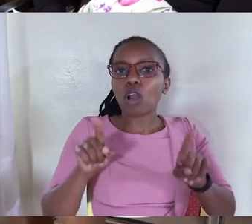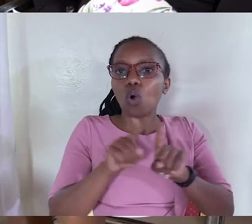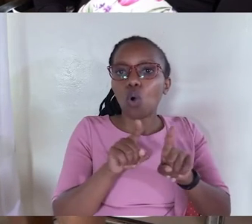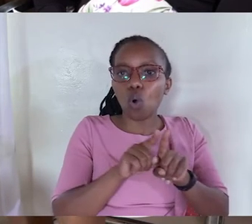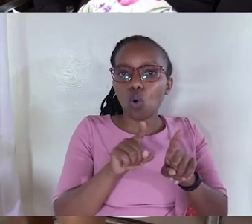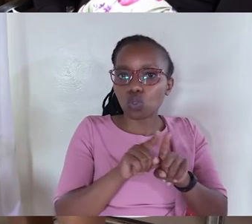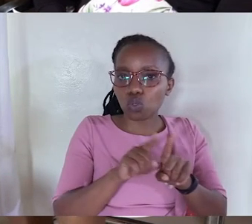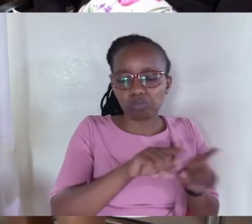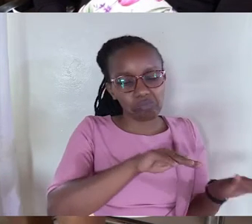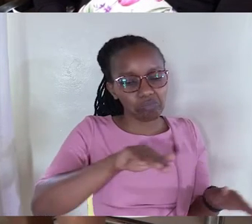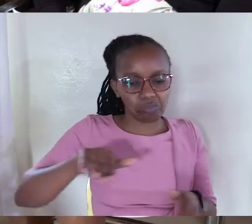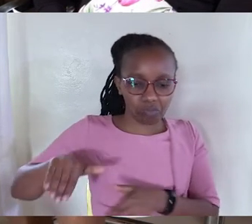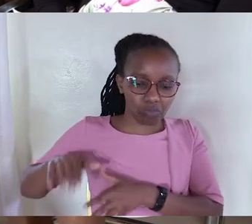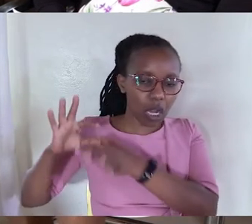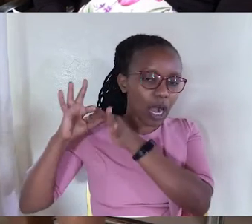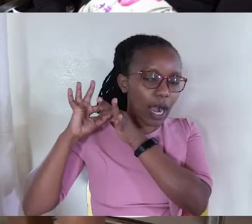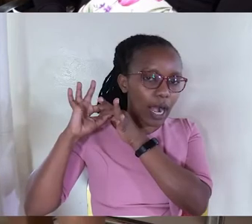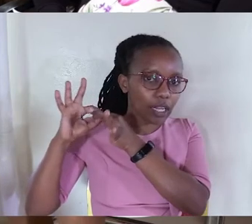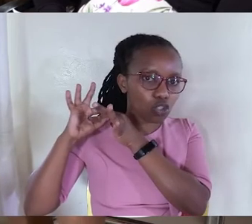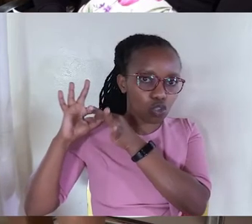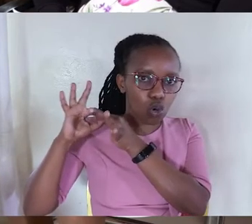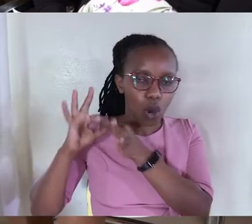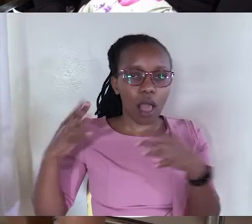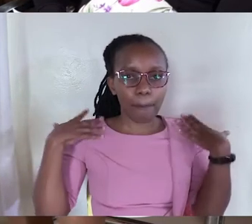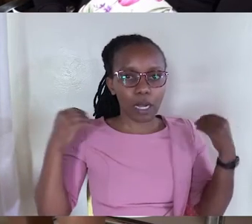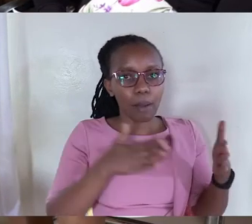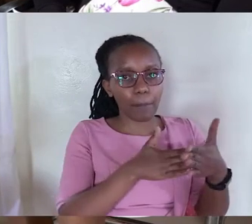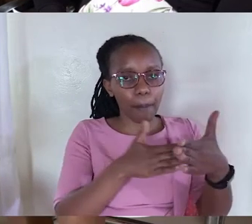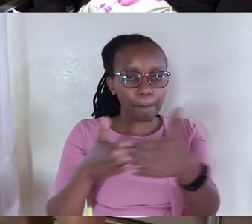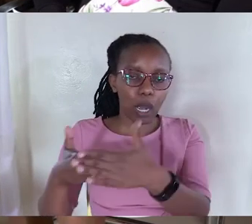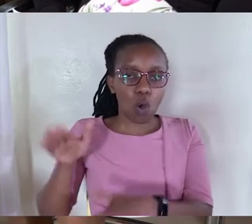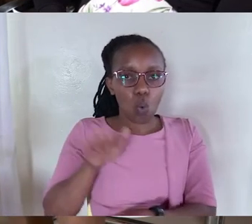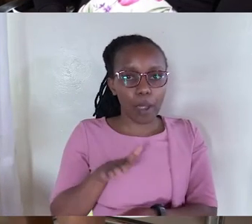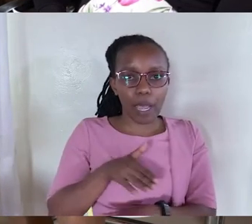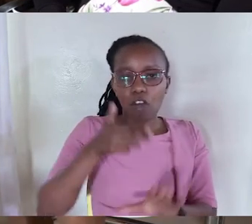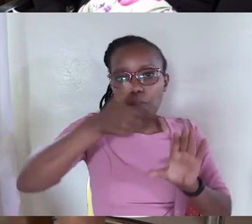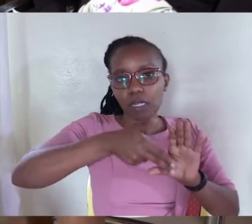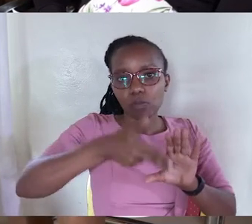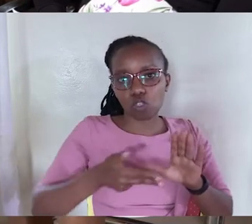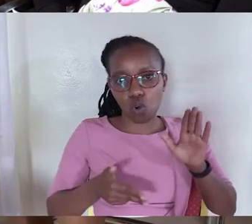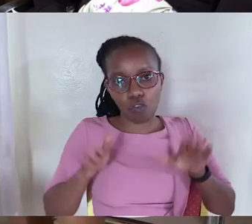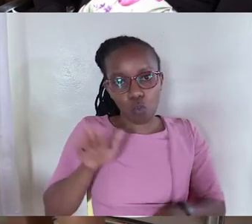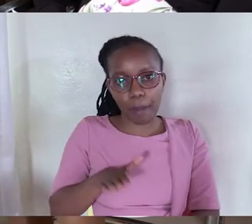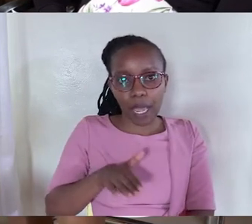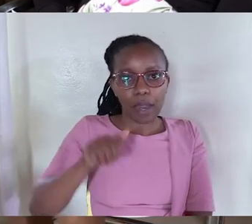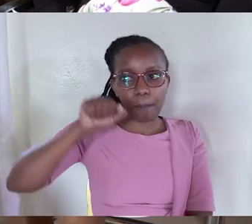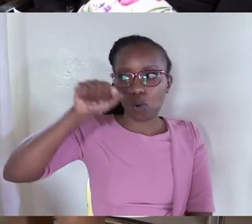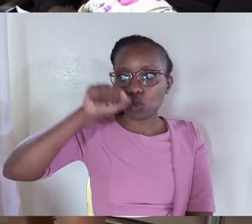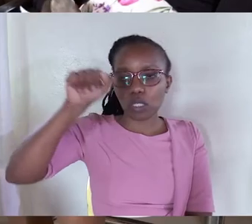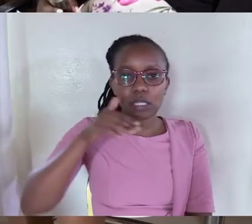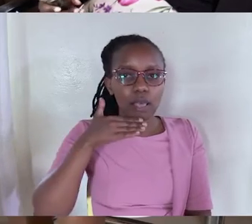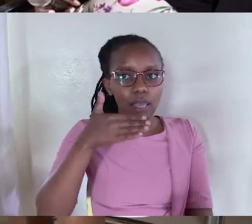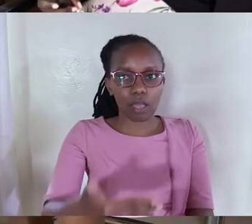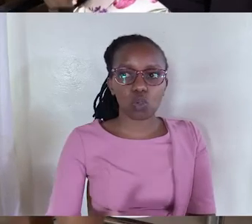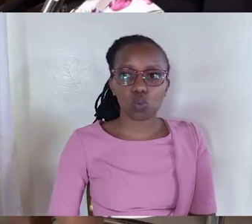with cultural practices that actually hinder the participation of women in politics. Thank